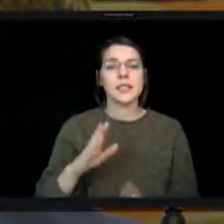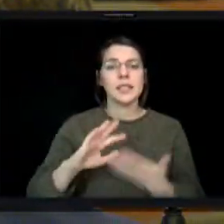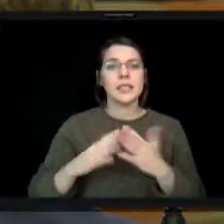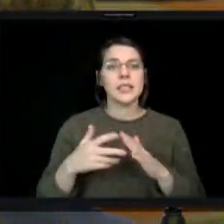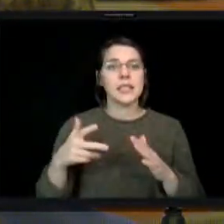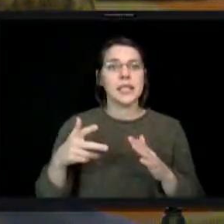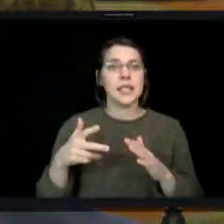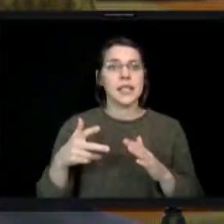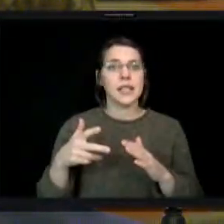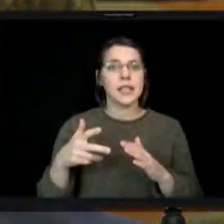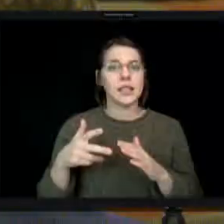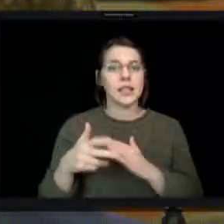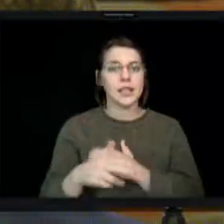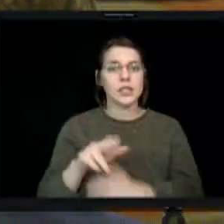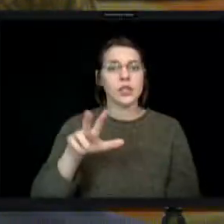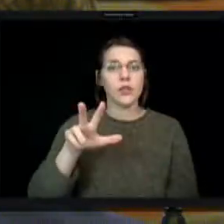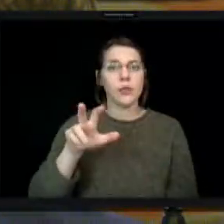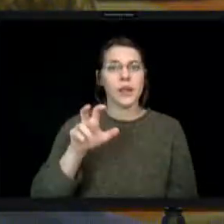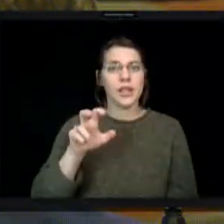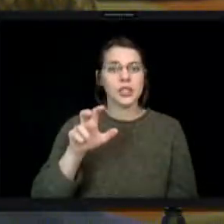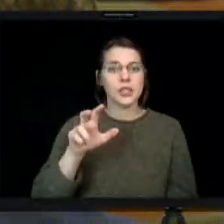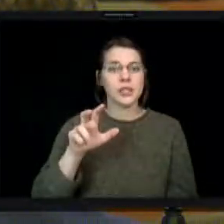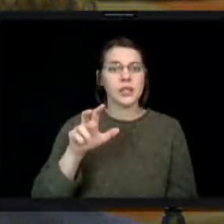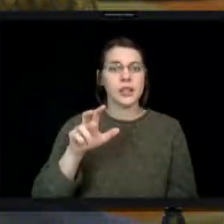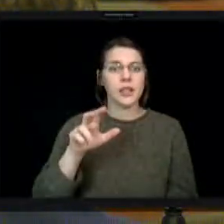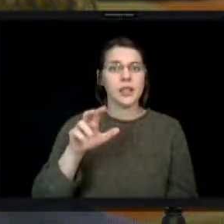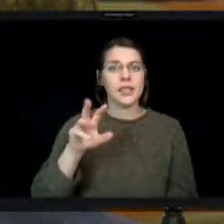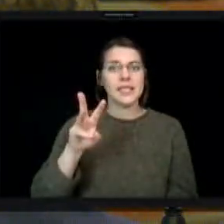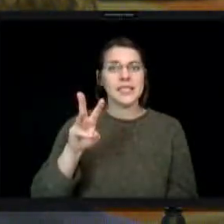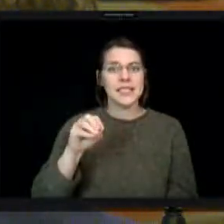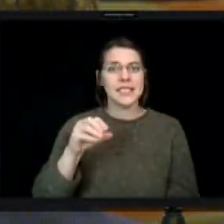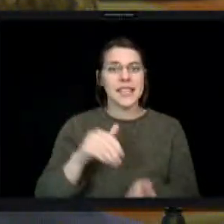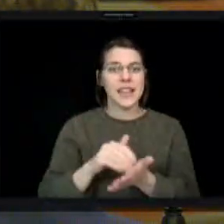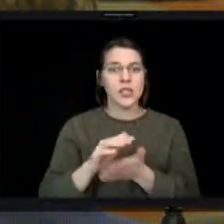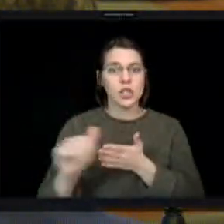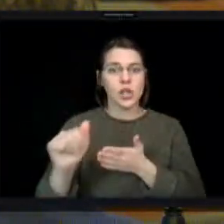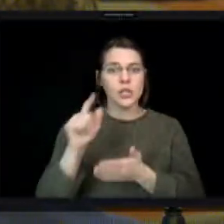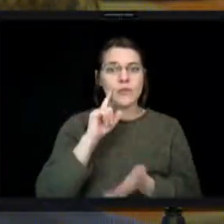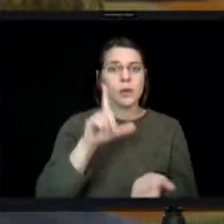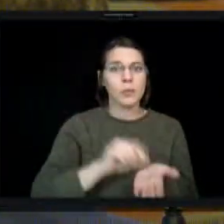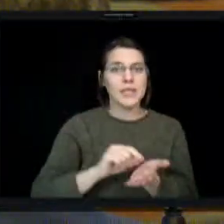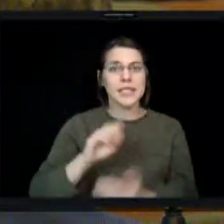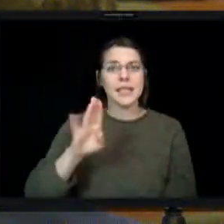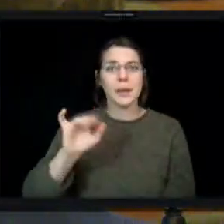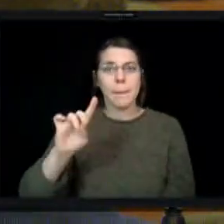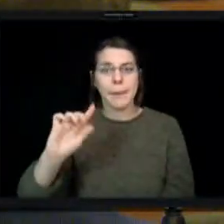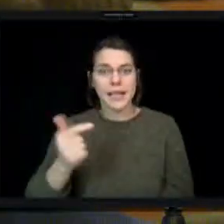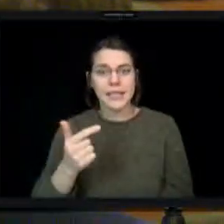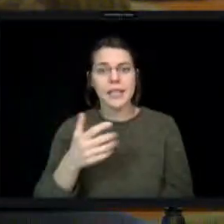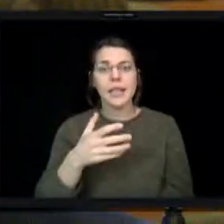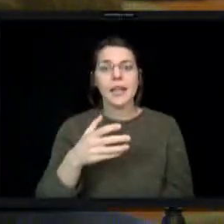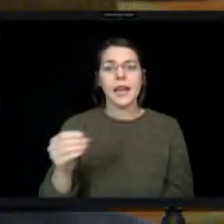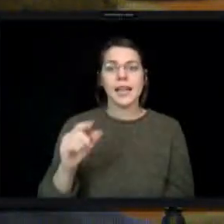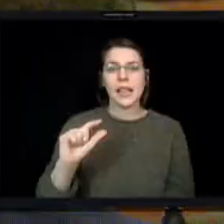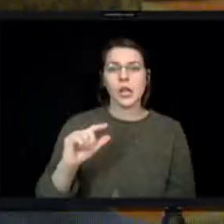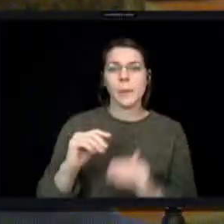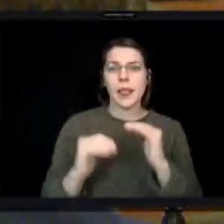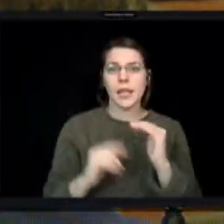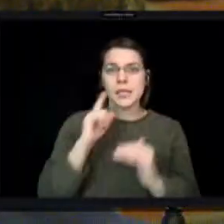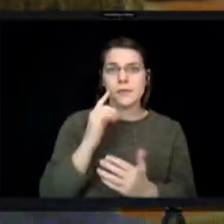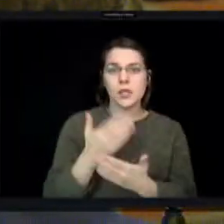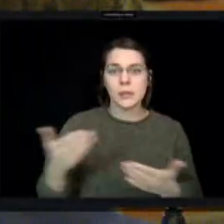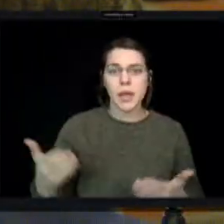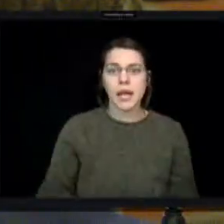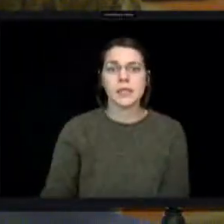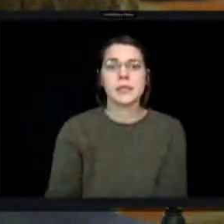$360,000 less for printing and binding, and a little bit less for supplies. And in the capital budget, similar to City Council, there's only one